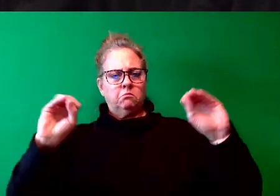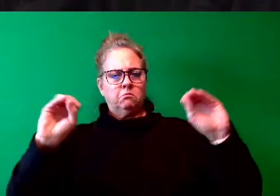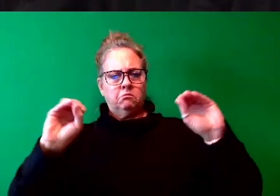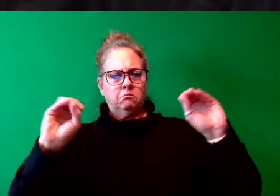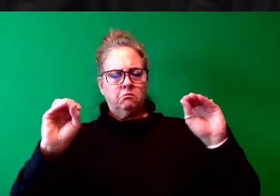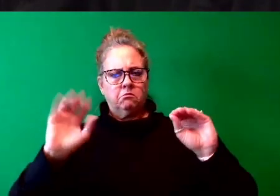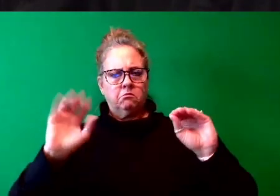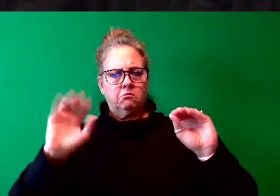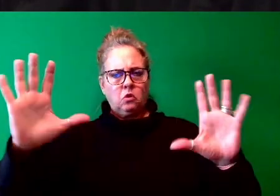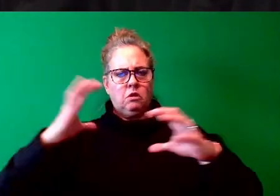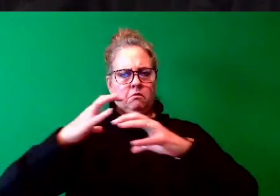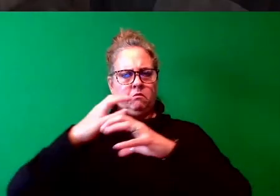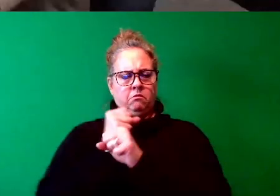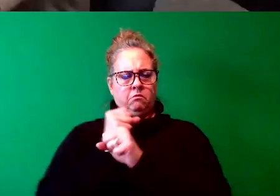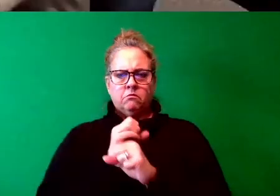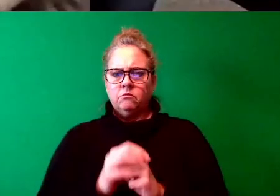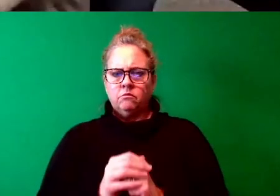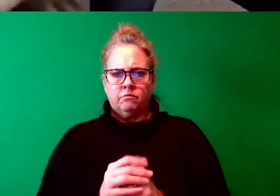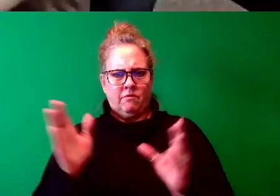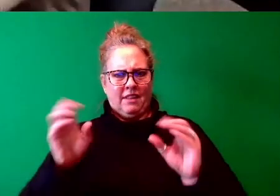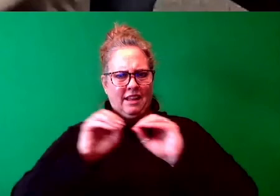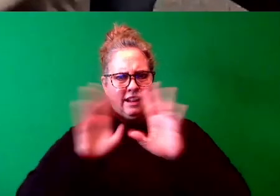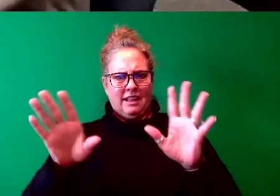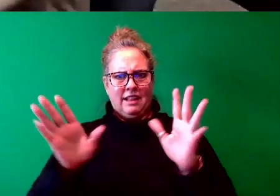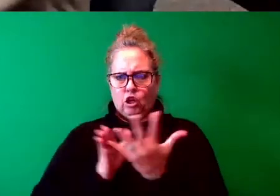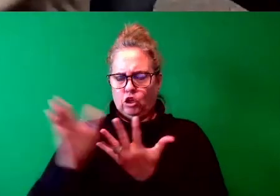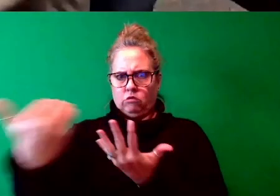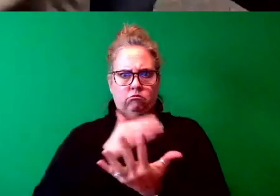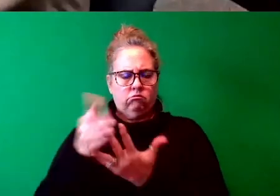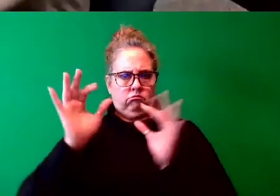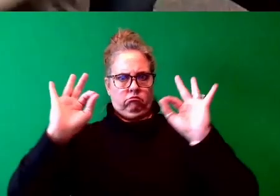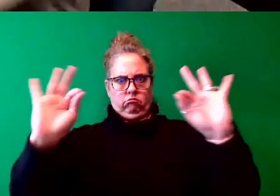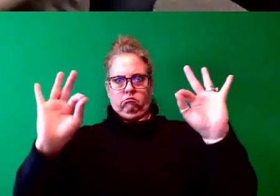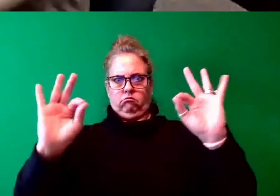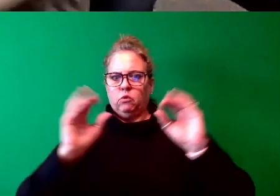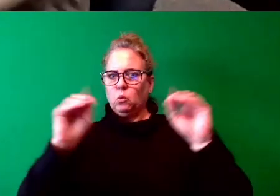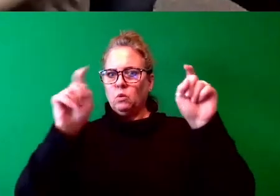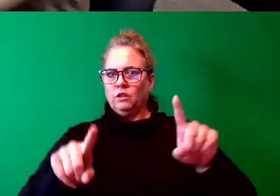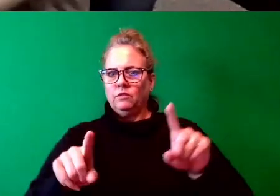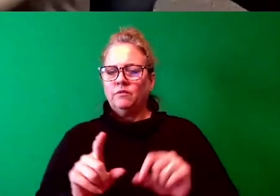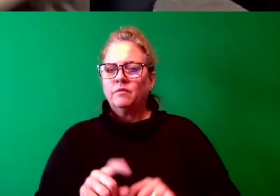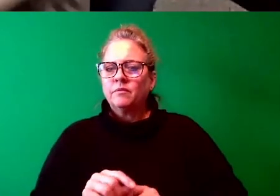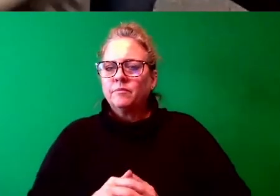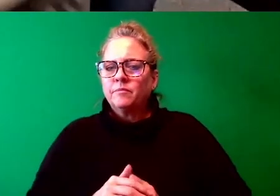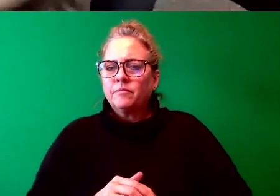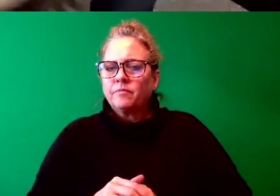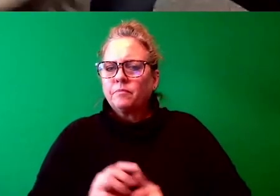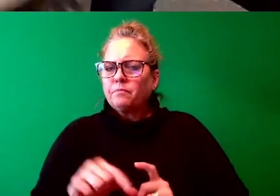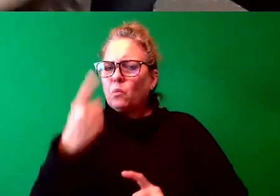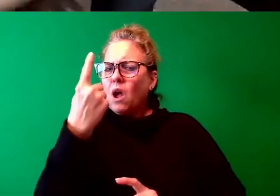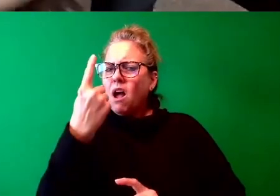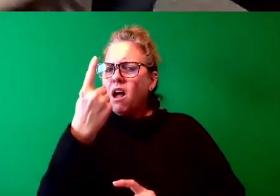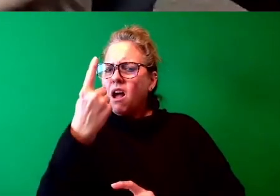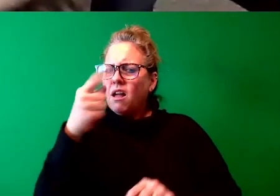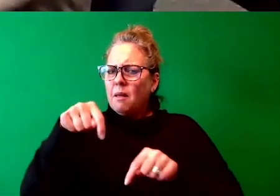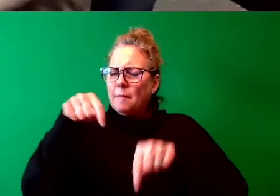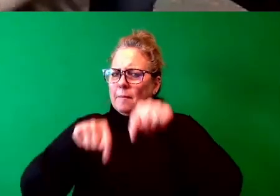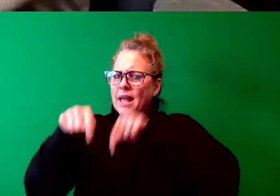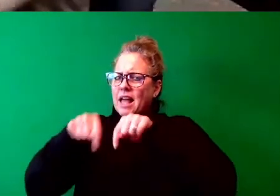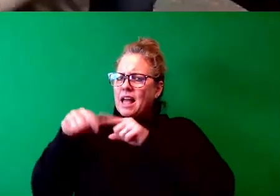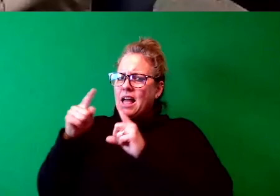presentation, but back to the previous topic about a committee, I actually think that